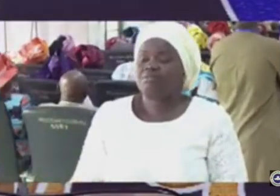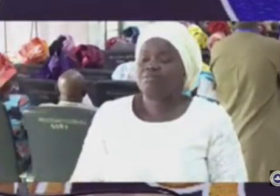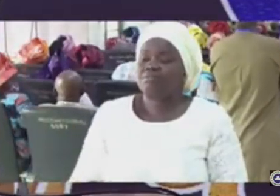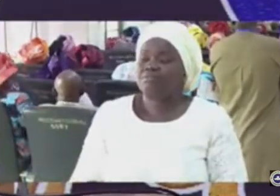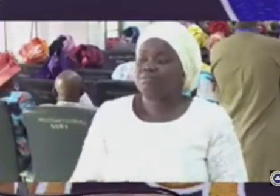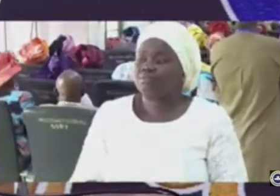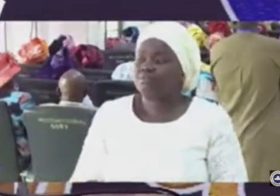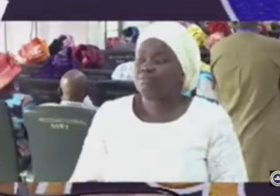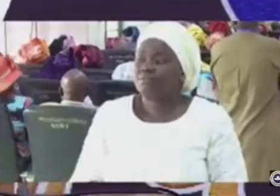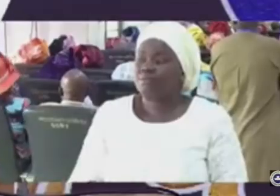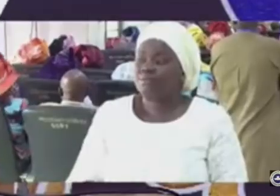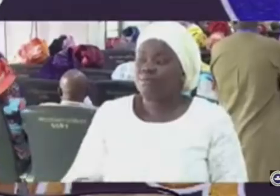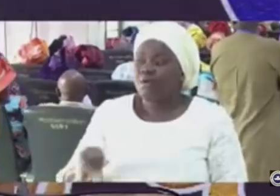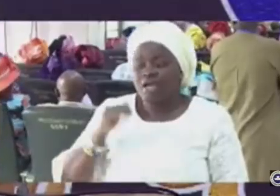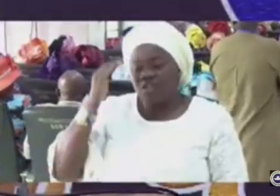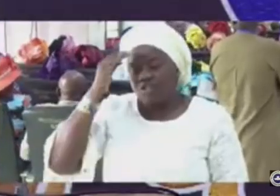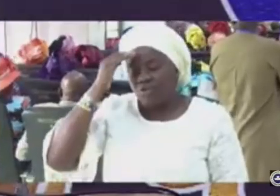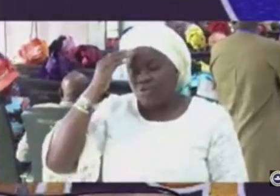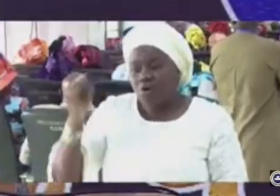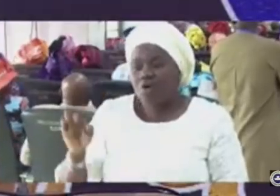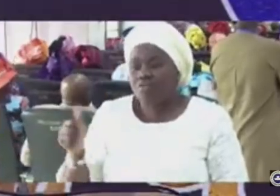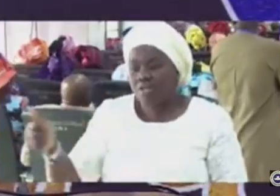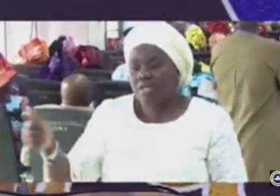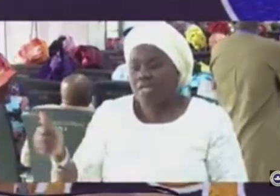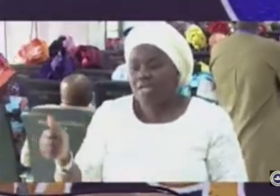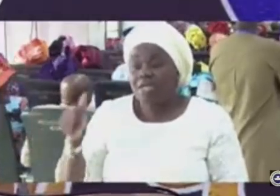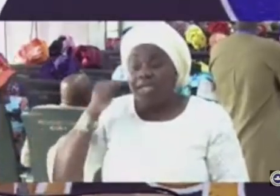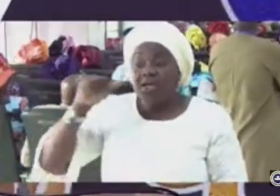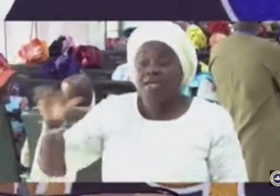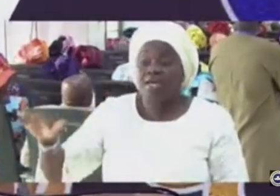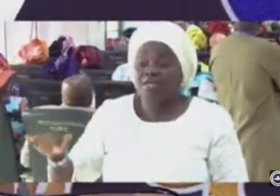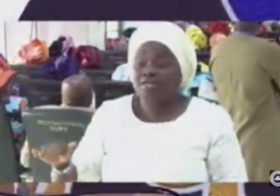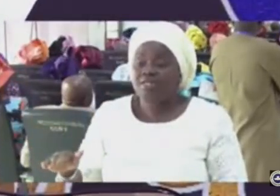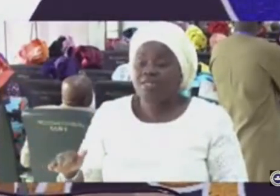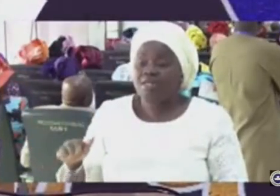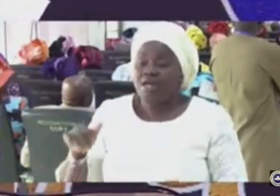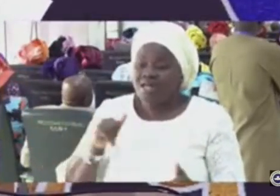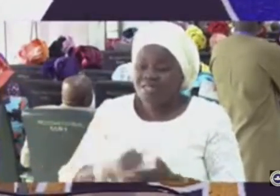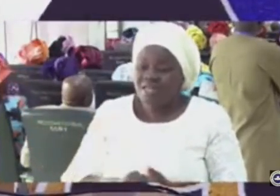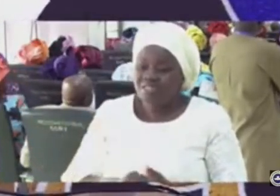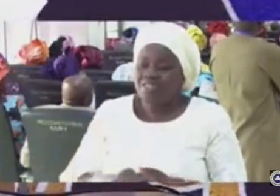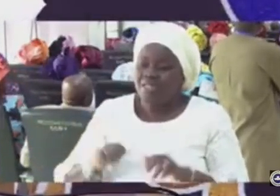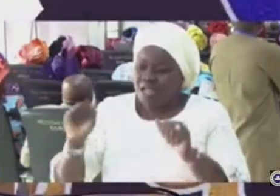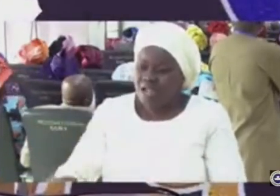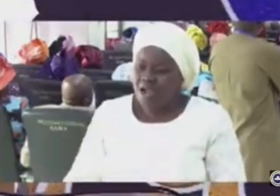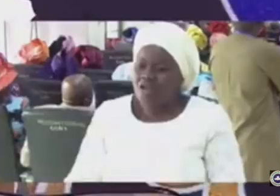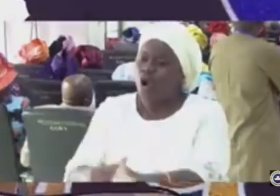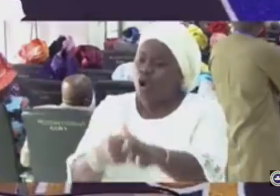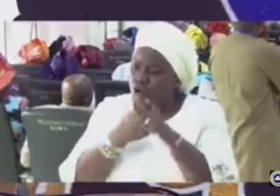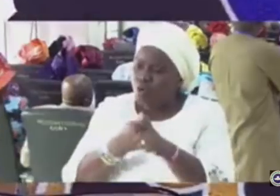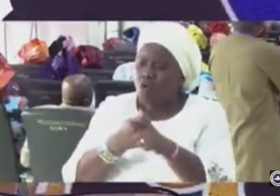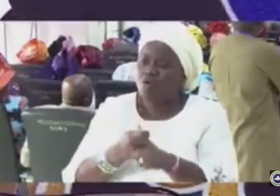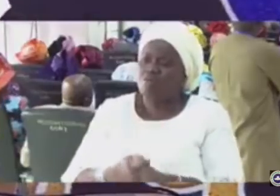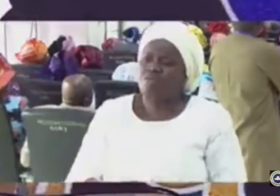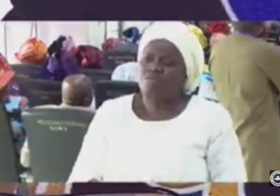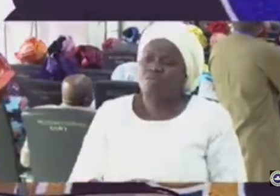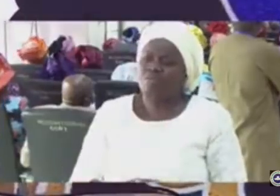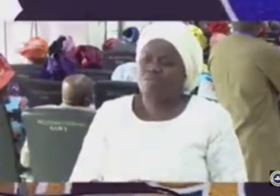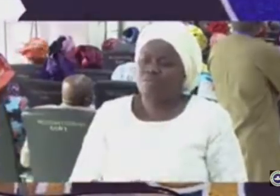when we were leaving Osuka for Ibadan, for the first Nigerian University Games, we were already